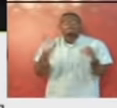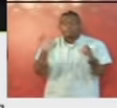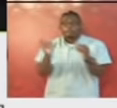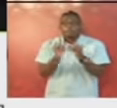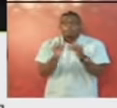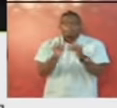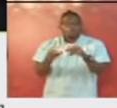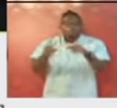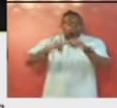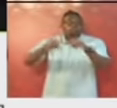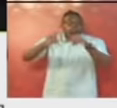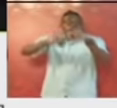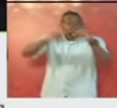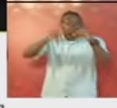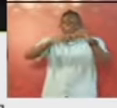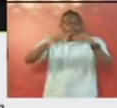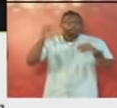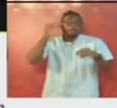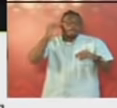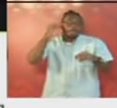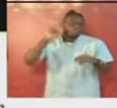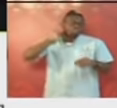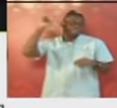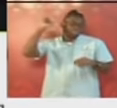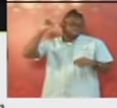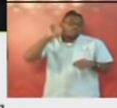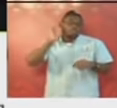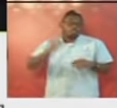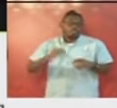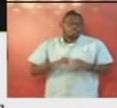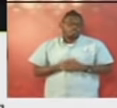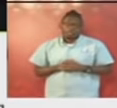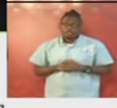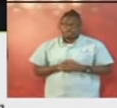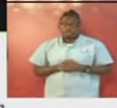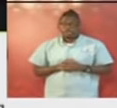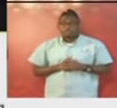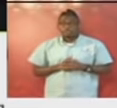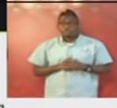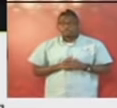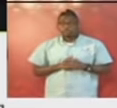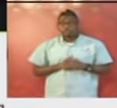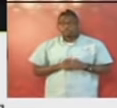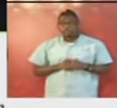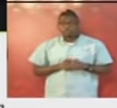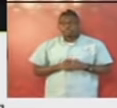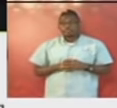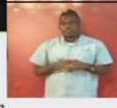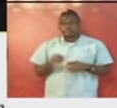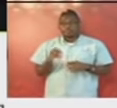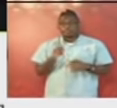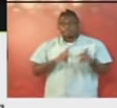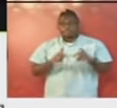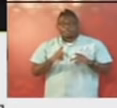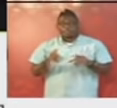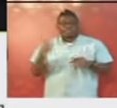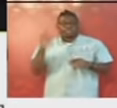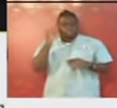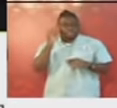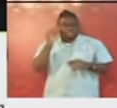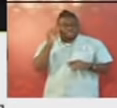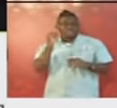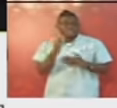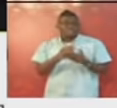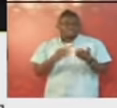of vulnerability. So such persons, having experienced these stresses, can be at